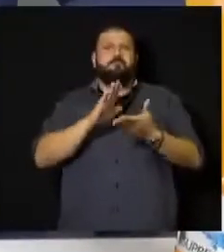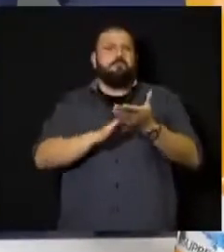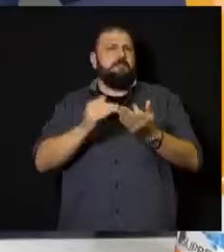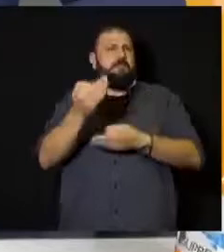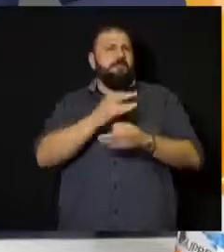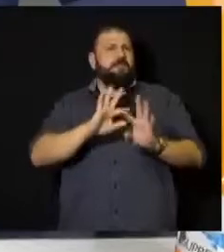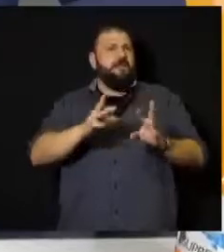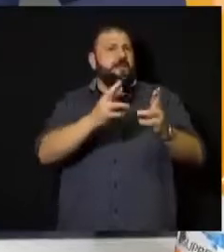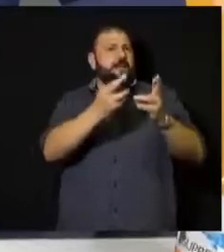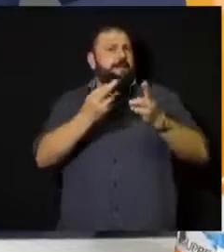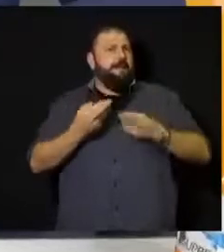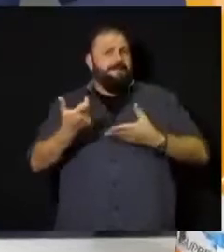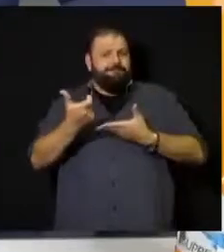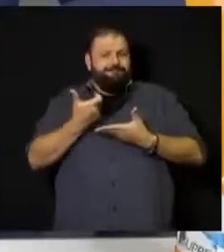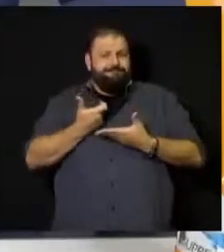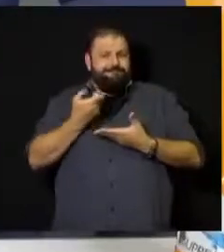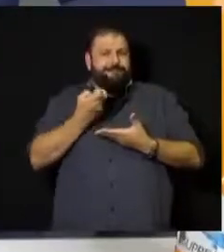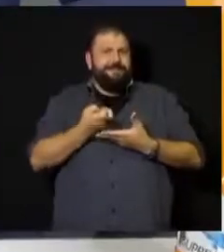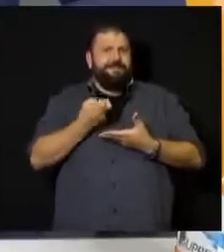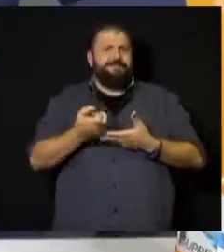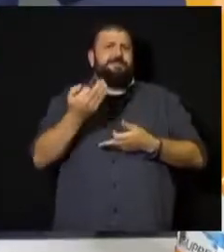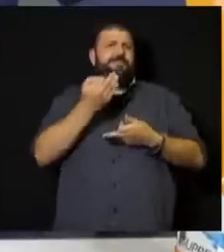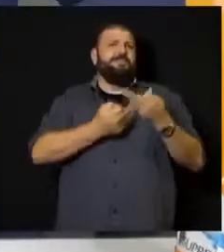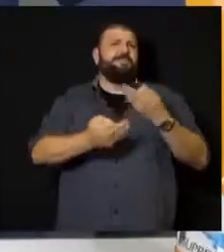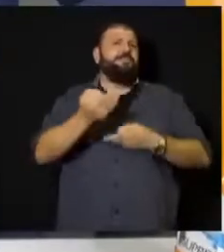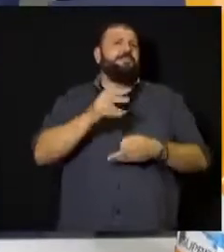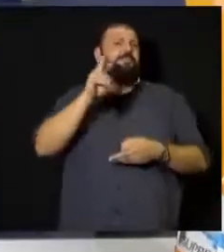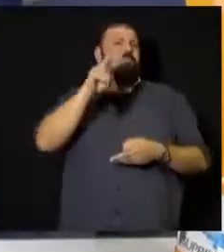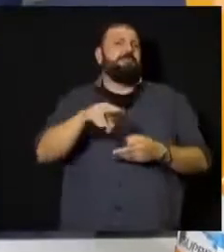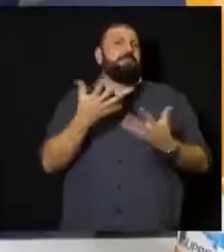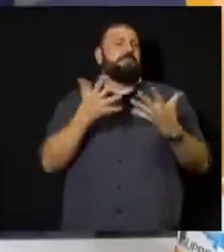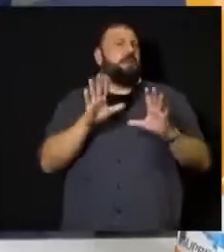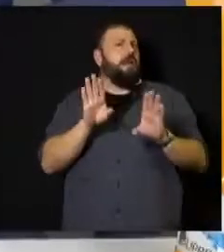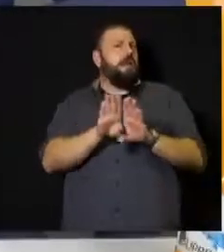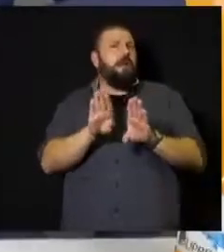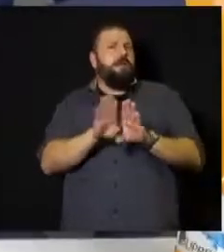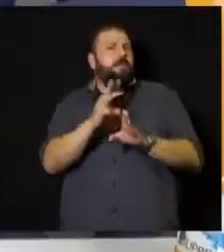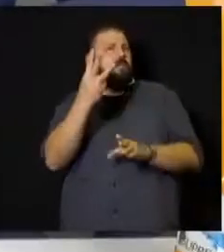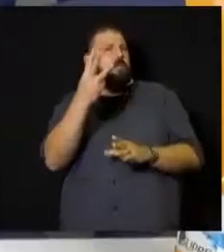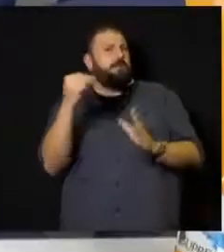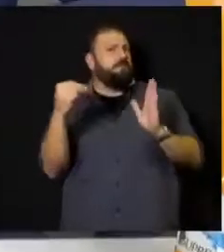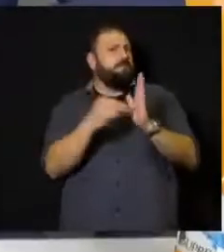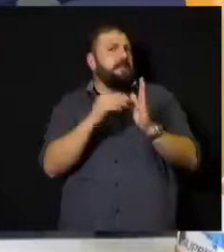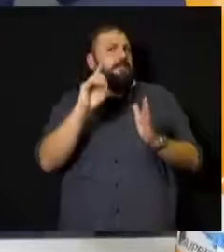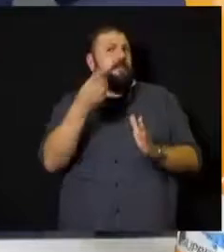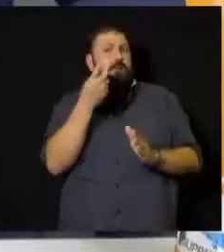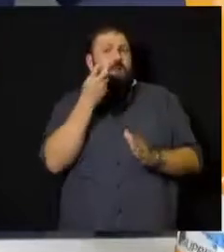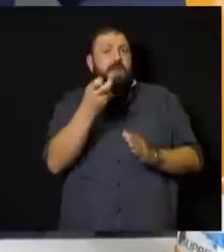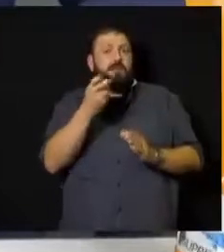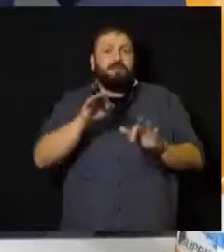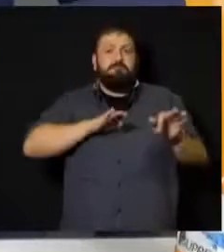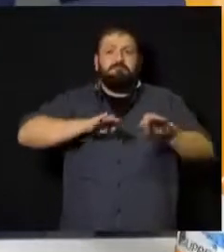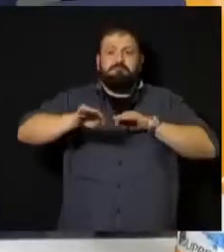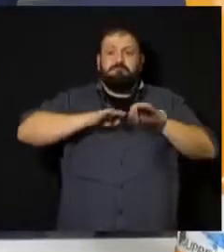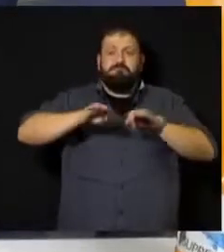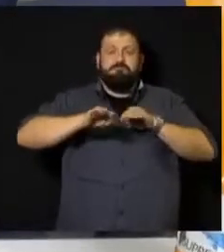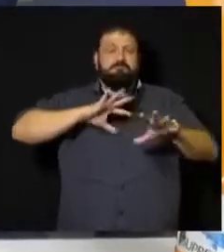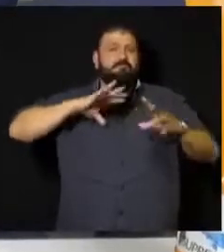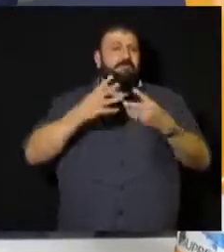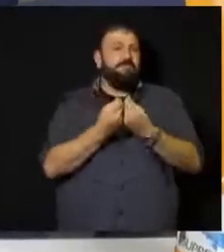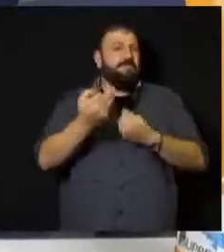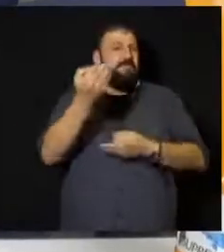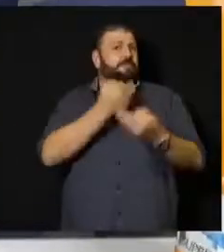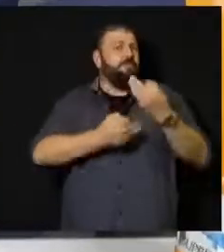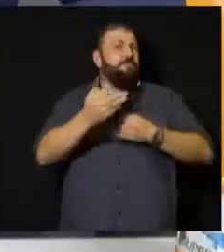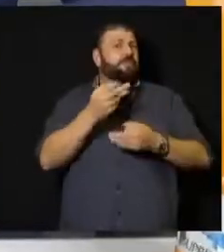our documents. We collected our first commissions. That was spectacular because it was almost $3,000 for those 6 months